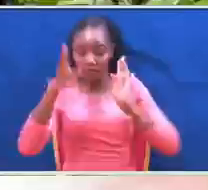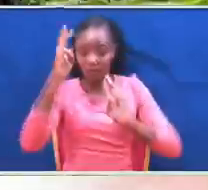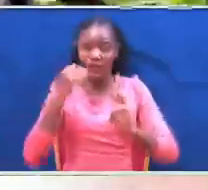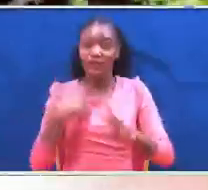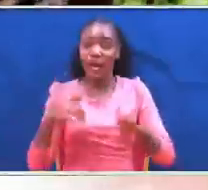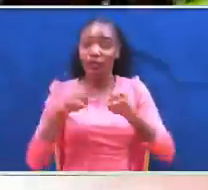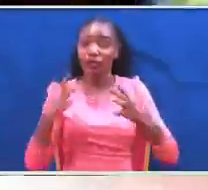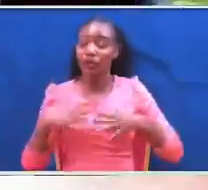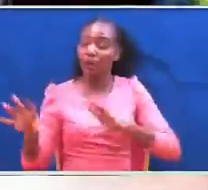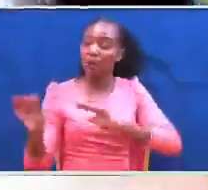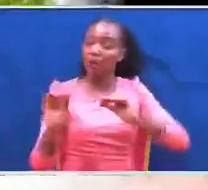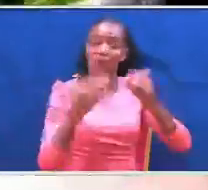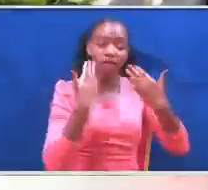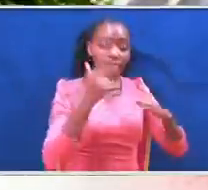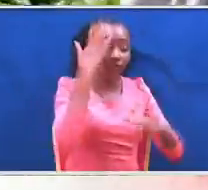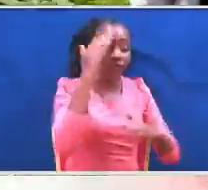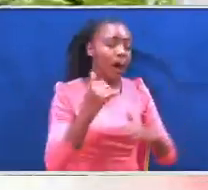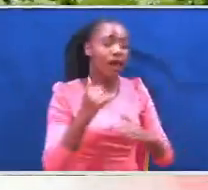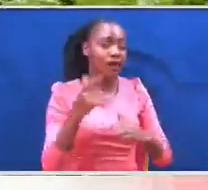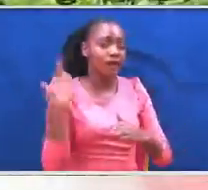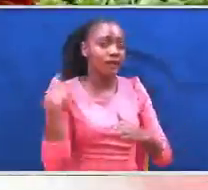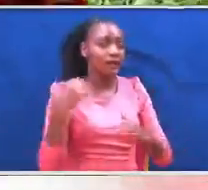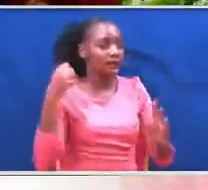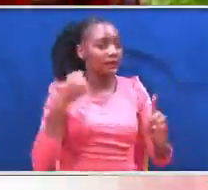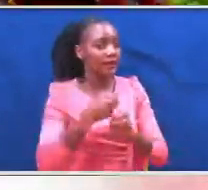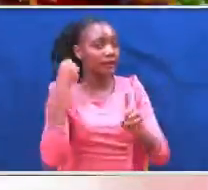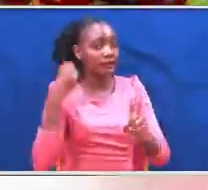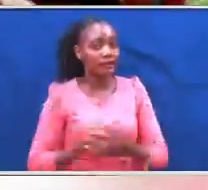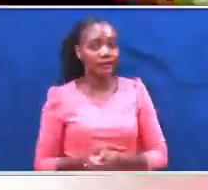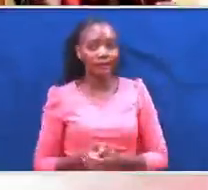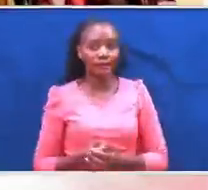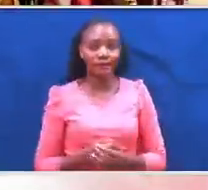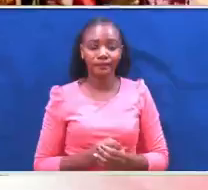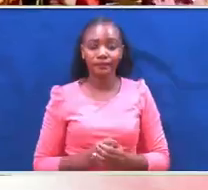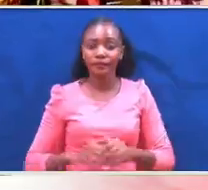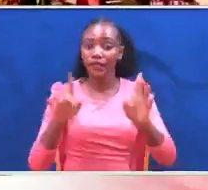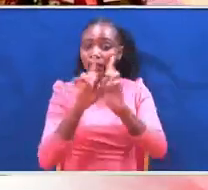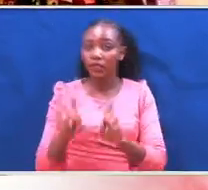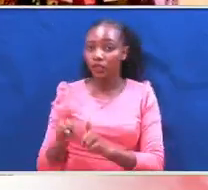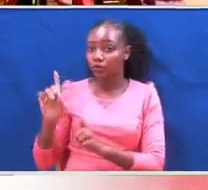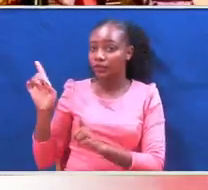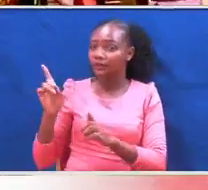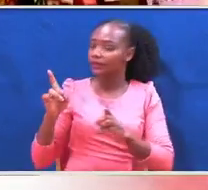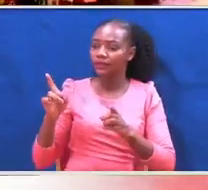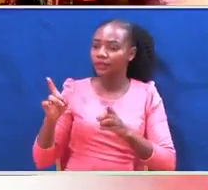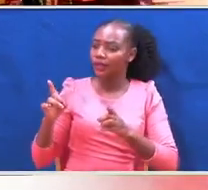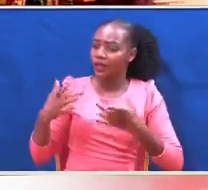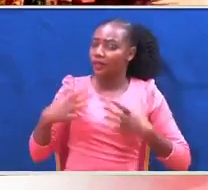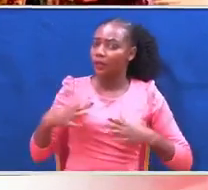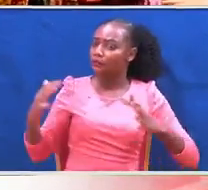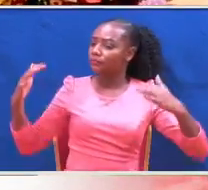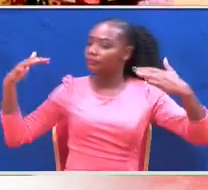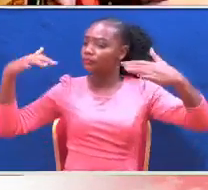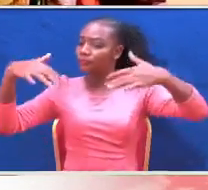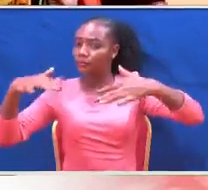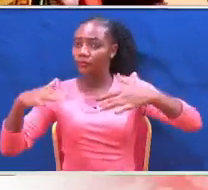flee their homes following the recent banditry attacks. In these long queues, victims whose houses